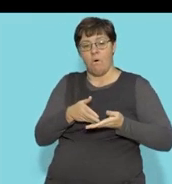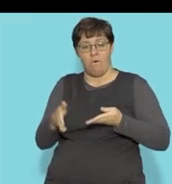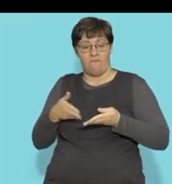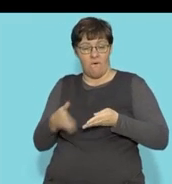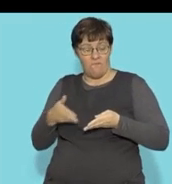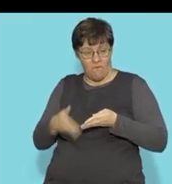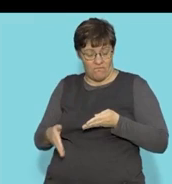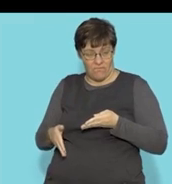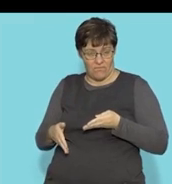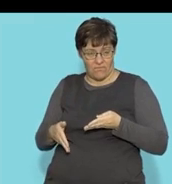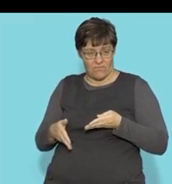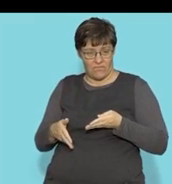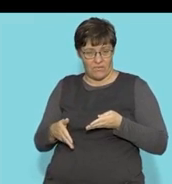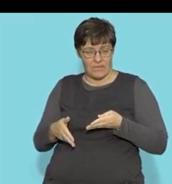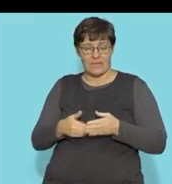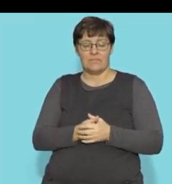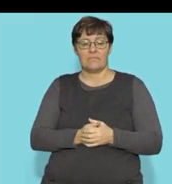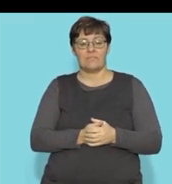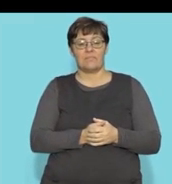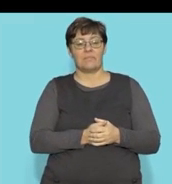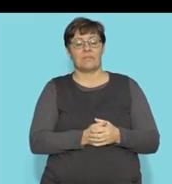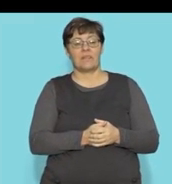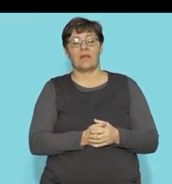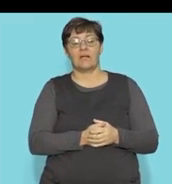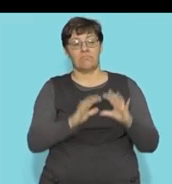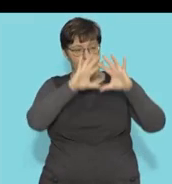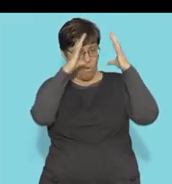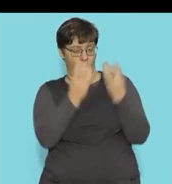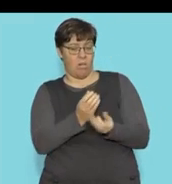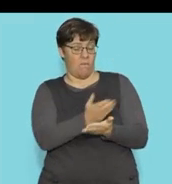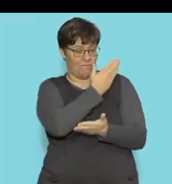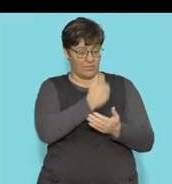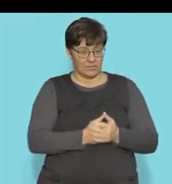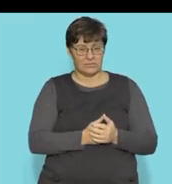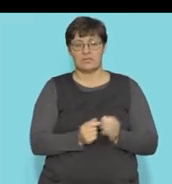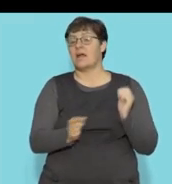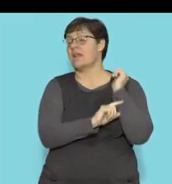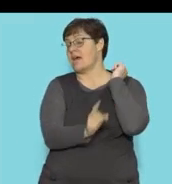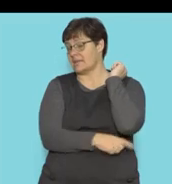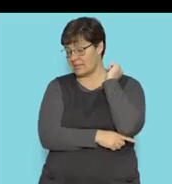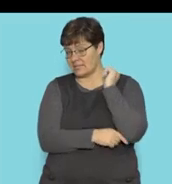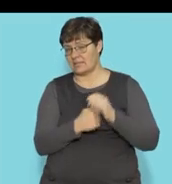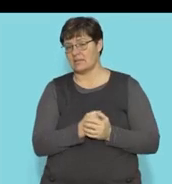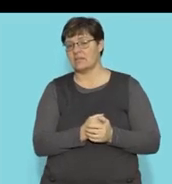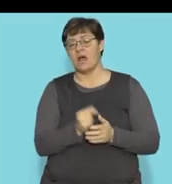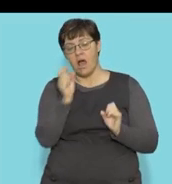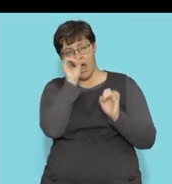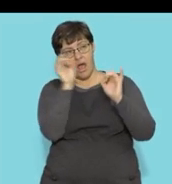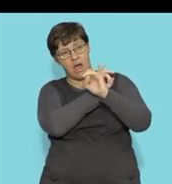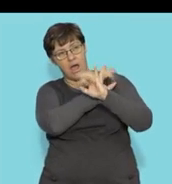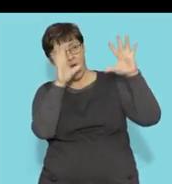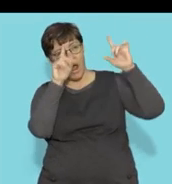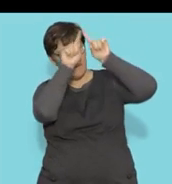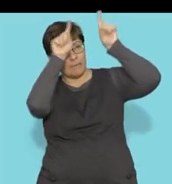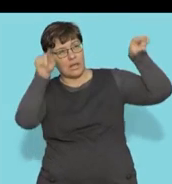been removed from, not form, the whole. And lastly, it is very important to